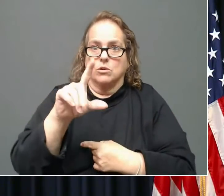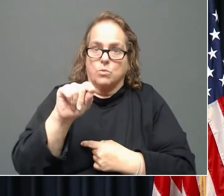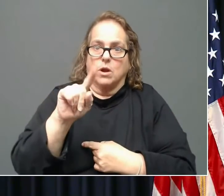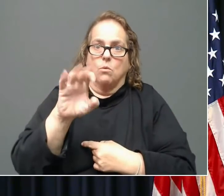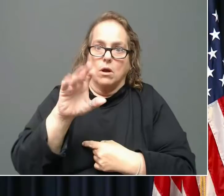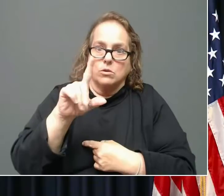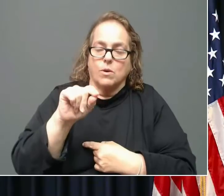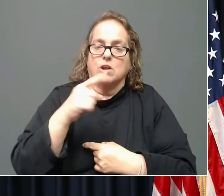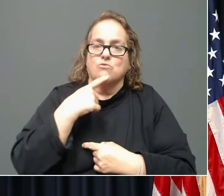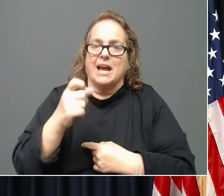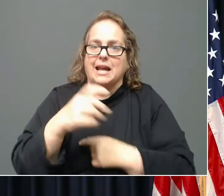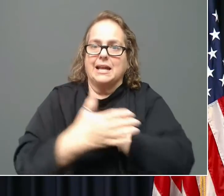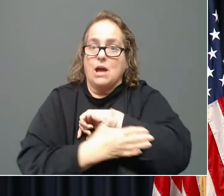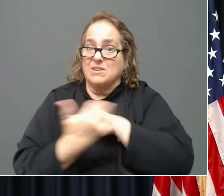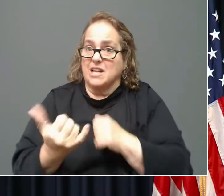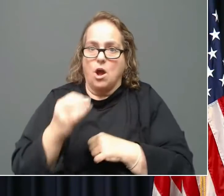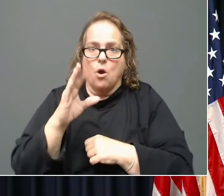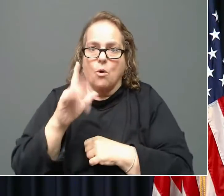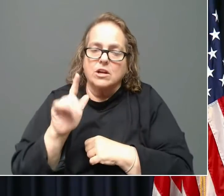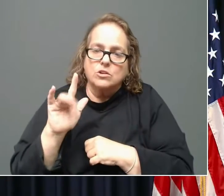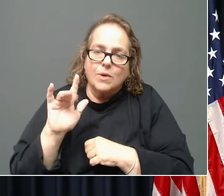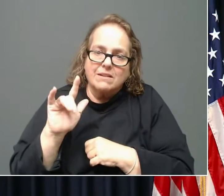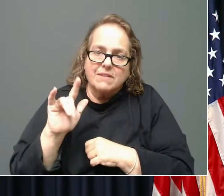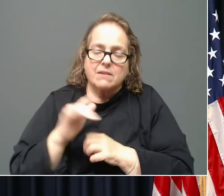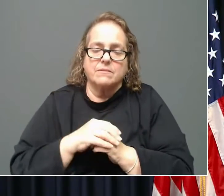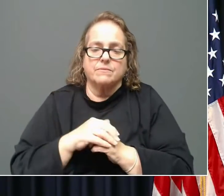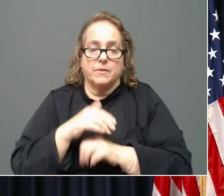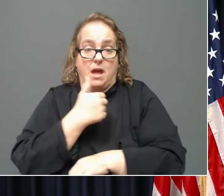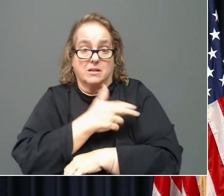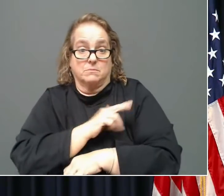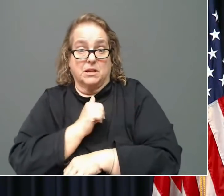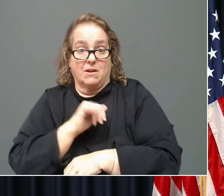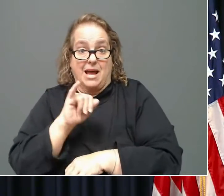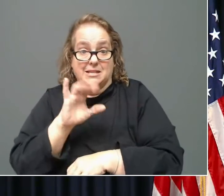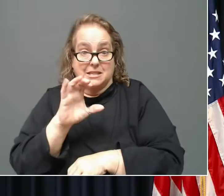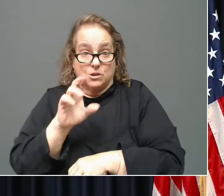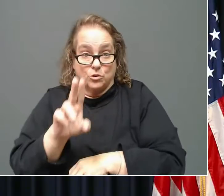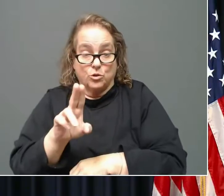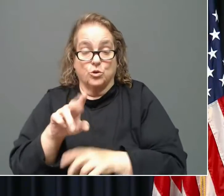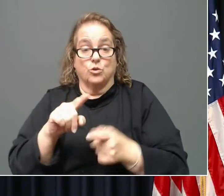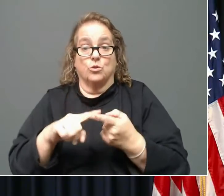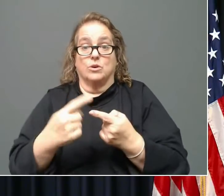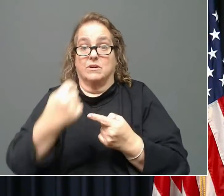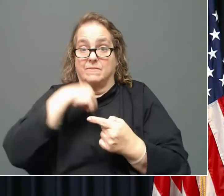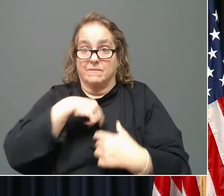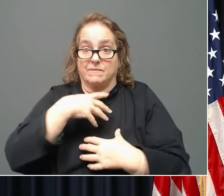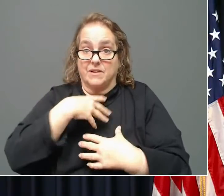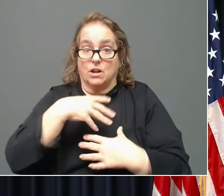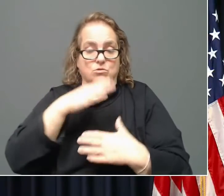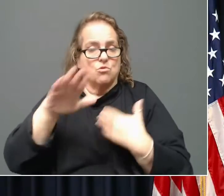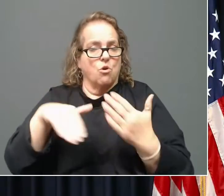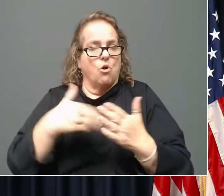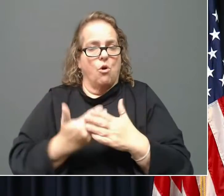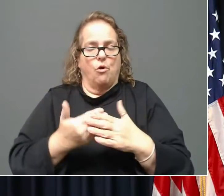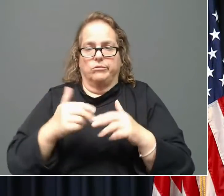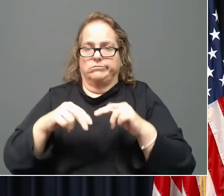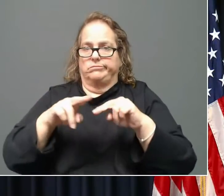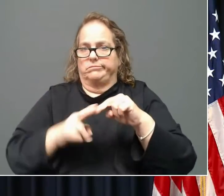week. Our hospitalizations, ICUs, and ventilators are all down today.